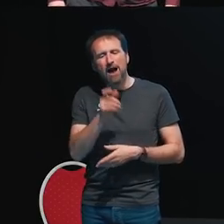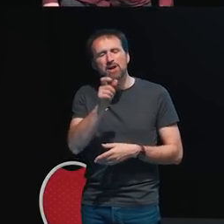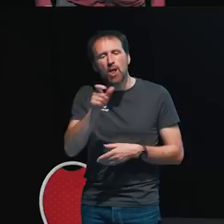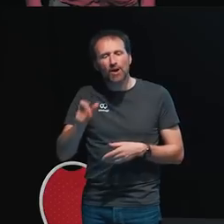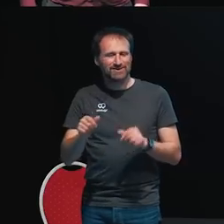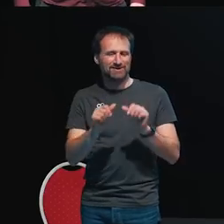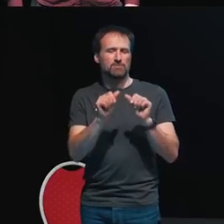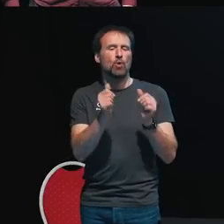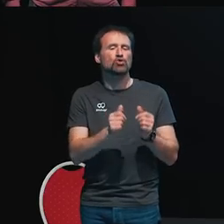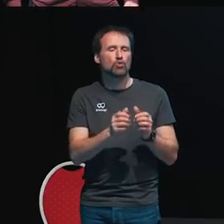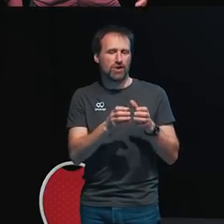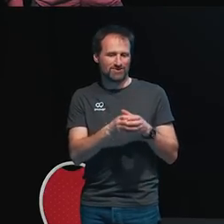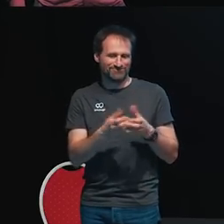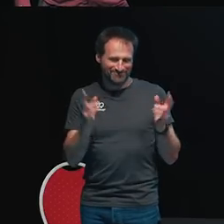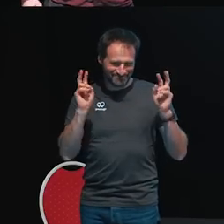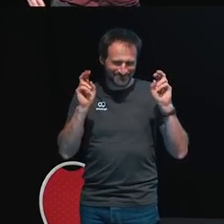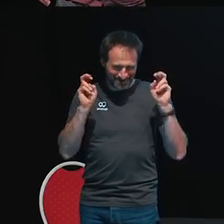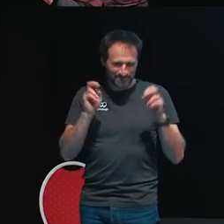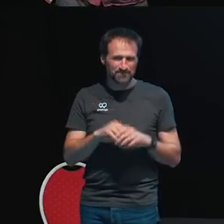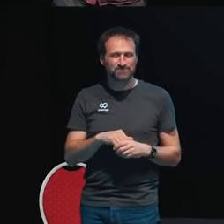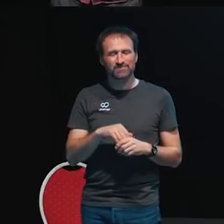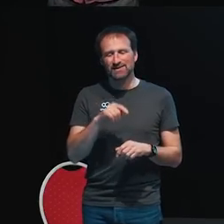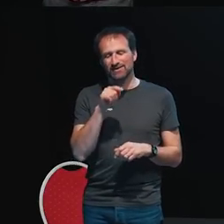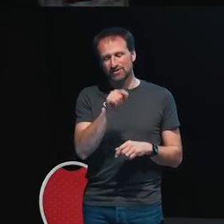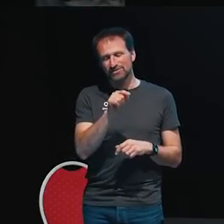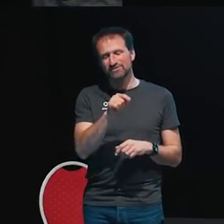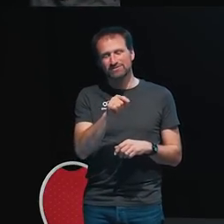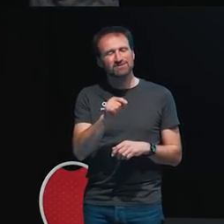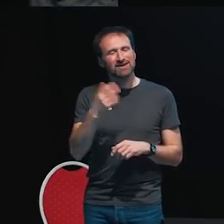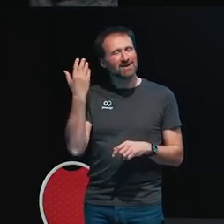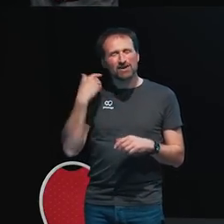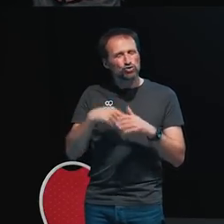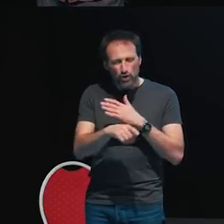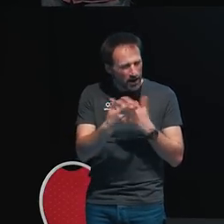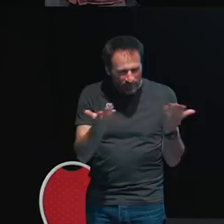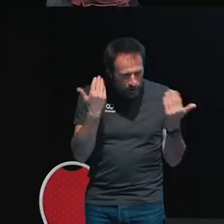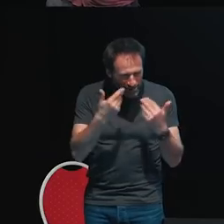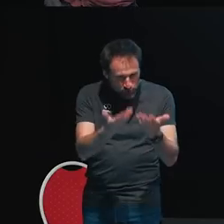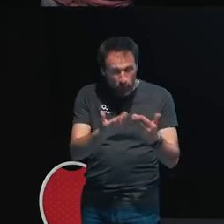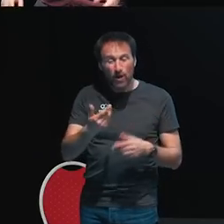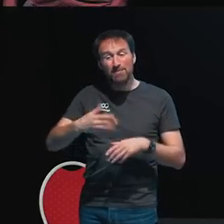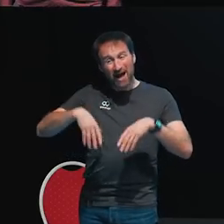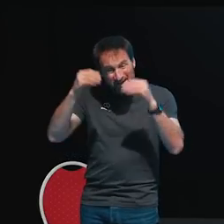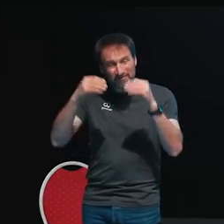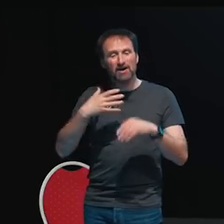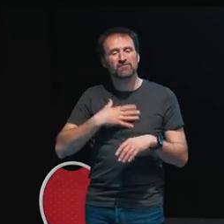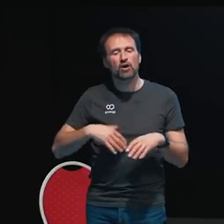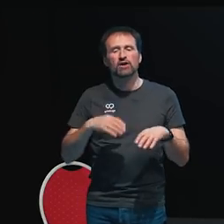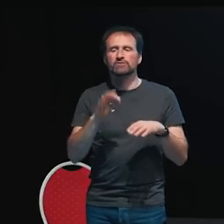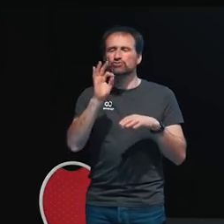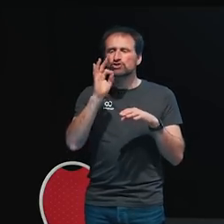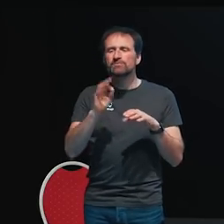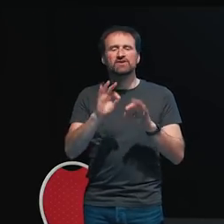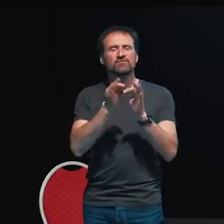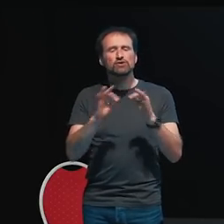And they exist because, in the beginning, they wanted to group sets of functions,